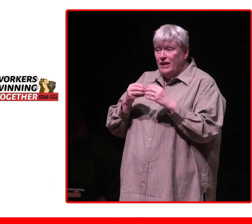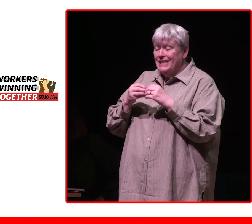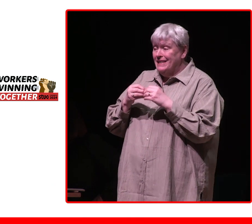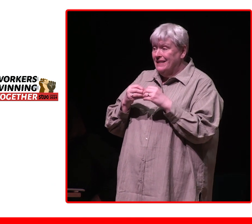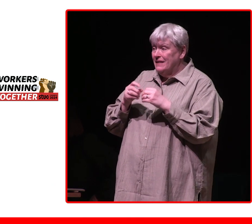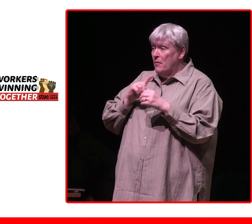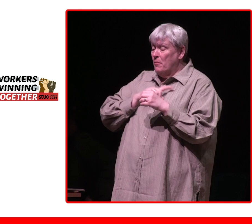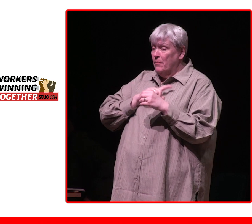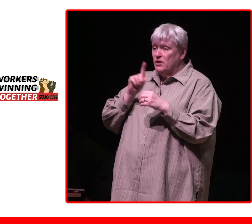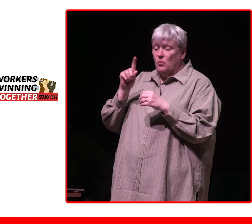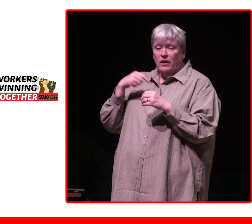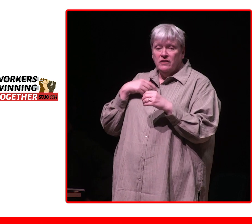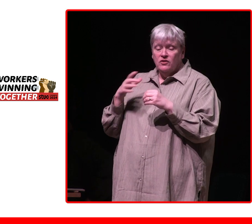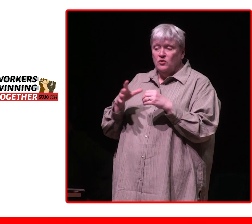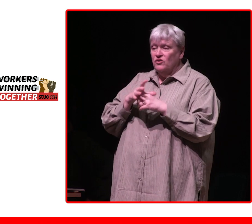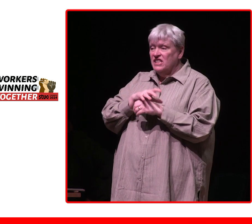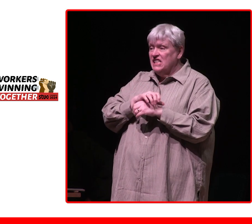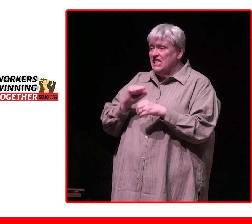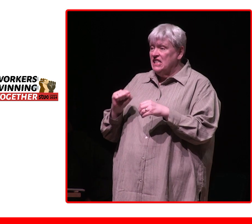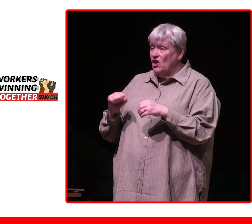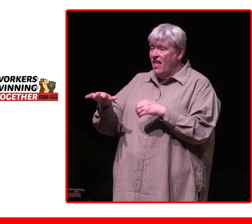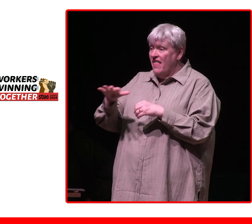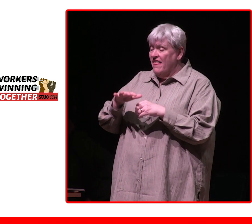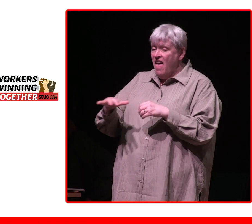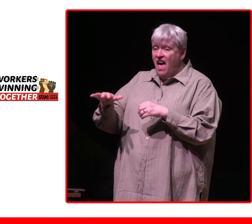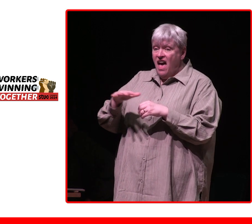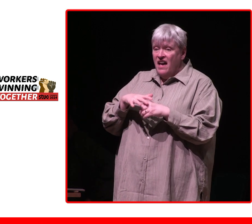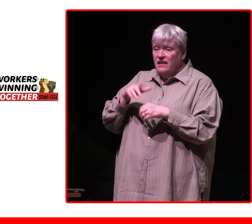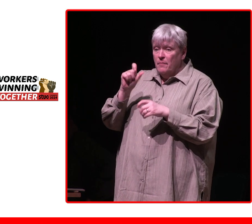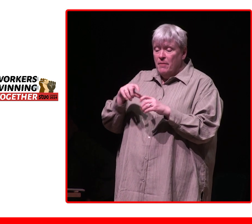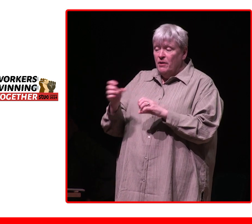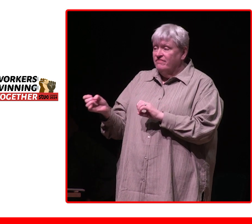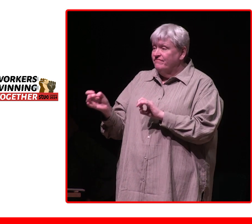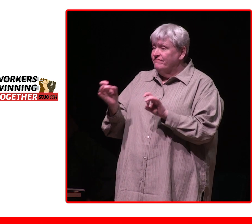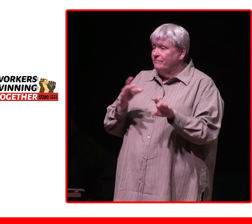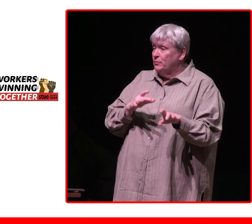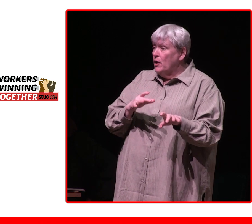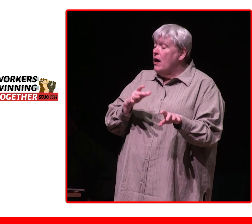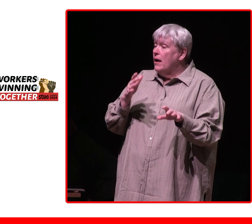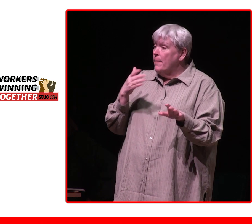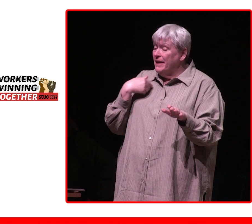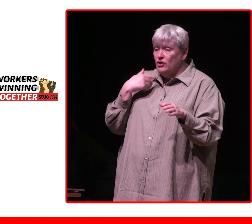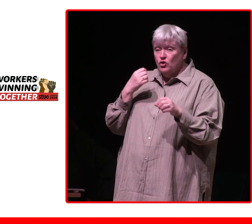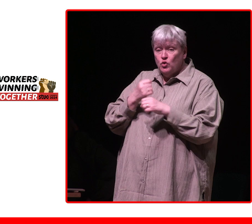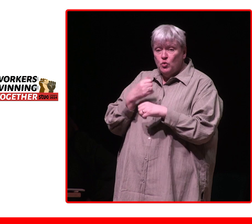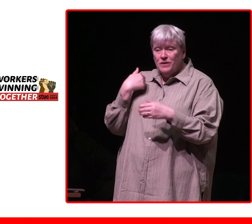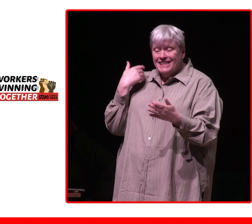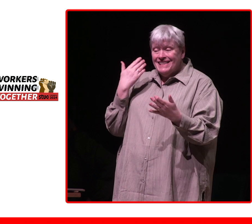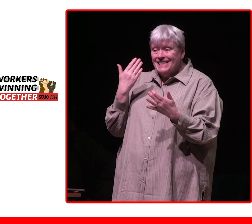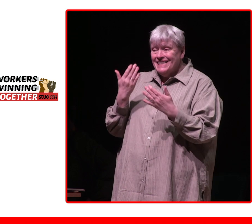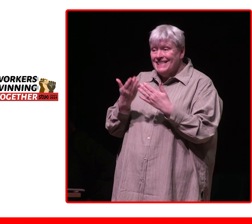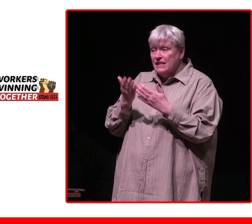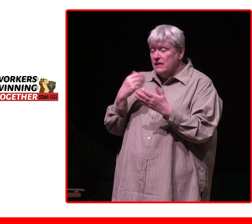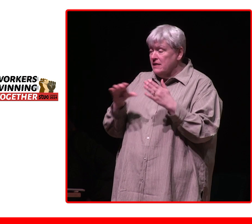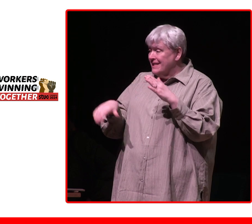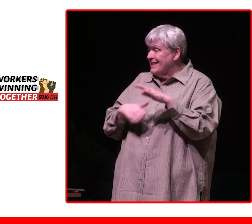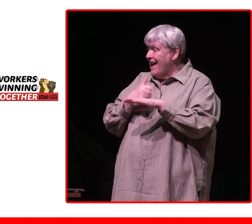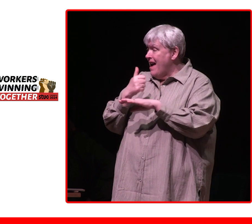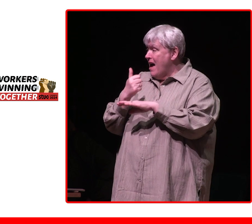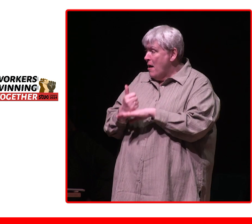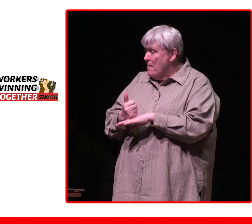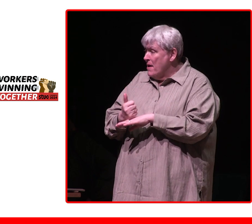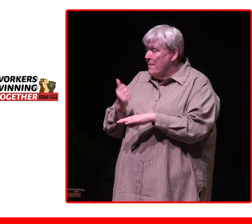purpose was to take land and to remove people. And they've been doing that since their inception. And there's been times where there's